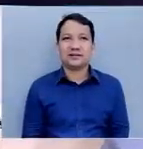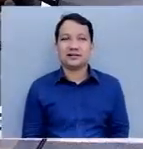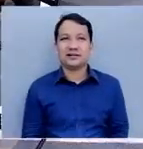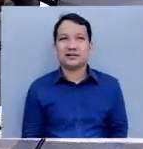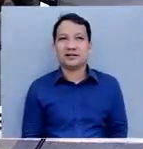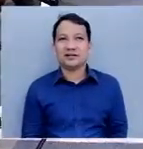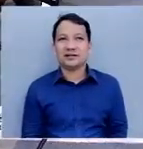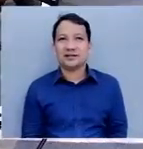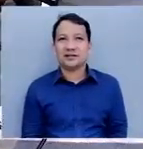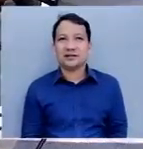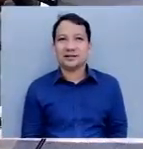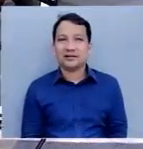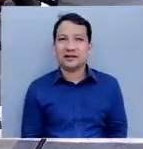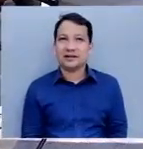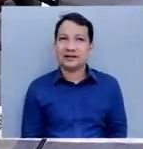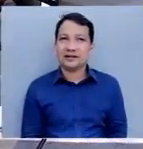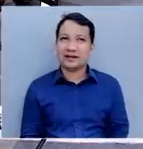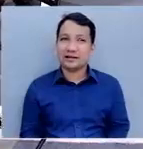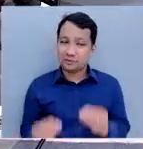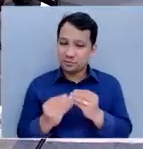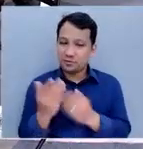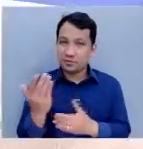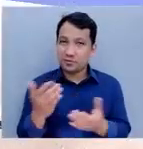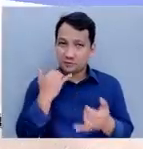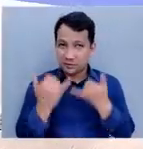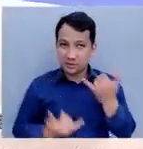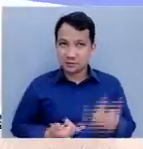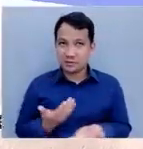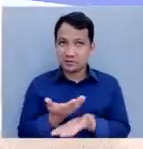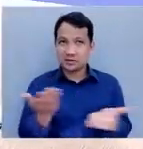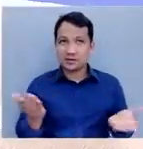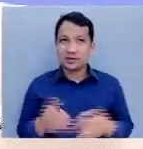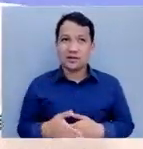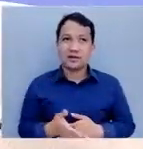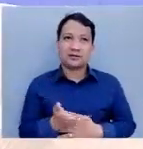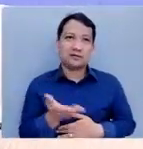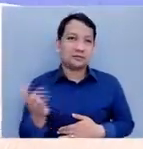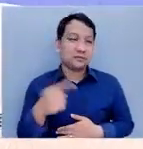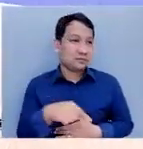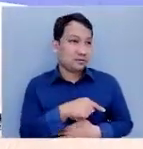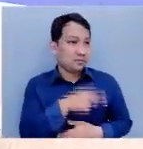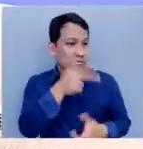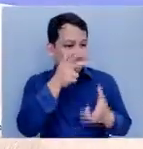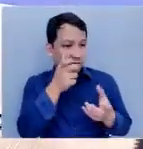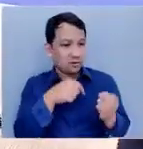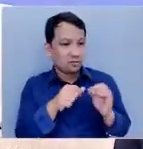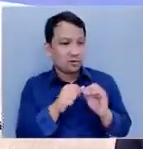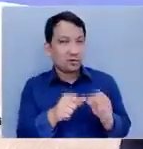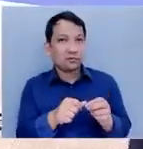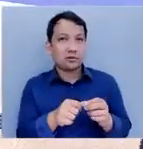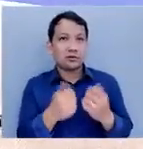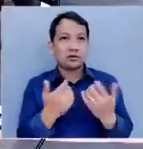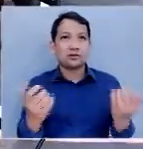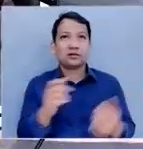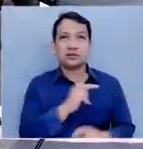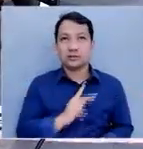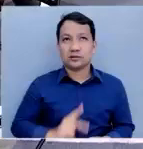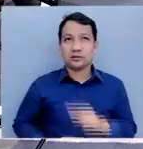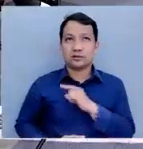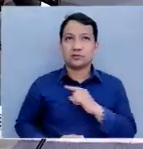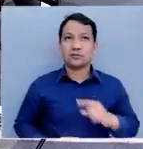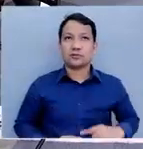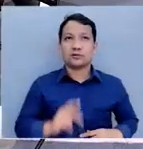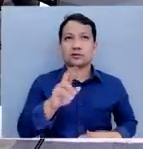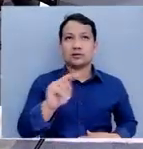kang concert na darating. Yes. Time to promote. Imbitahan natin na ating mga kapatid. Yes, mga kapatid. Sana makanood po kayo. The King and the Queen of R&B are